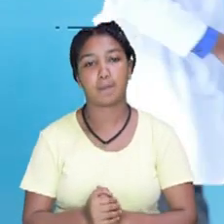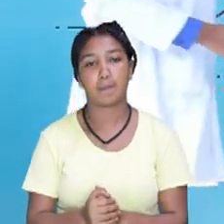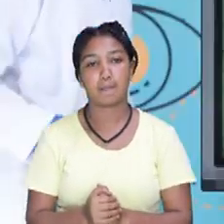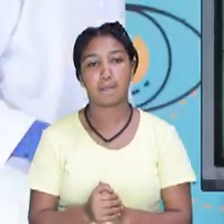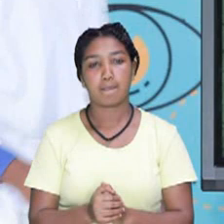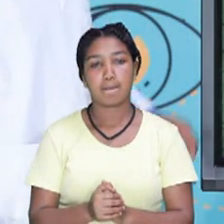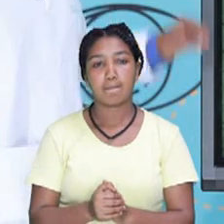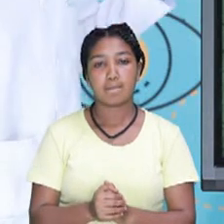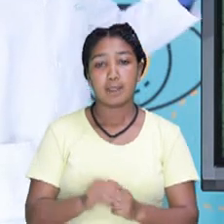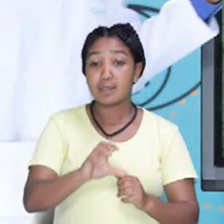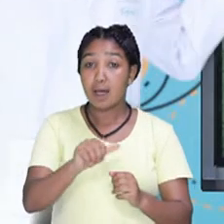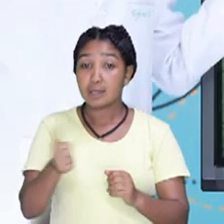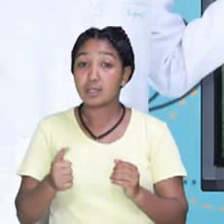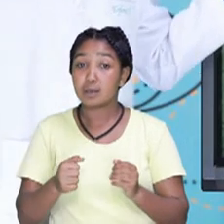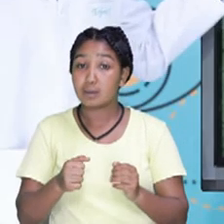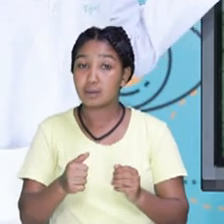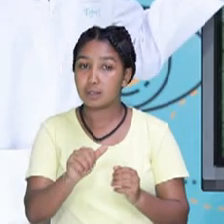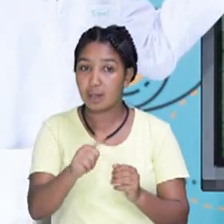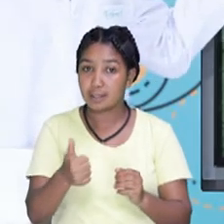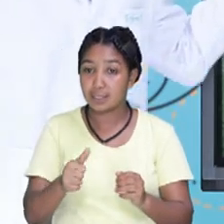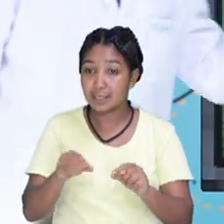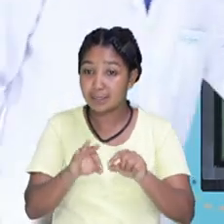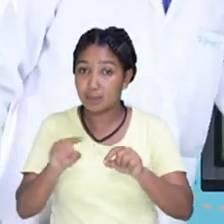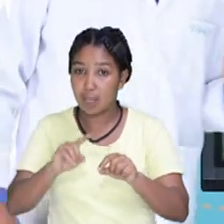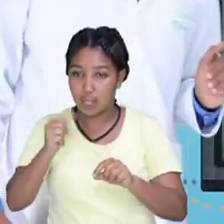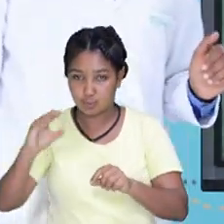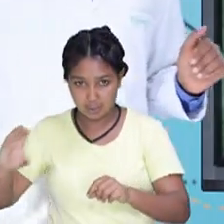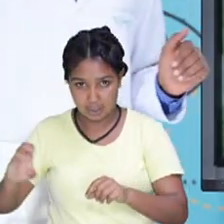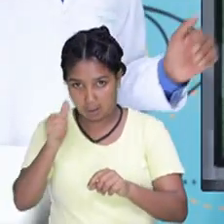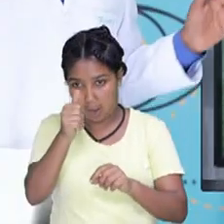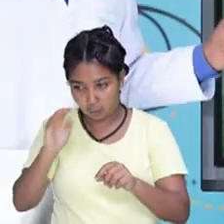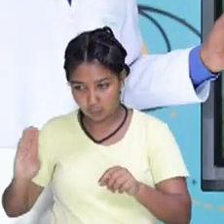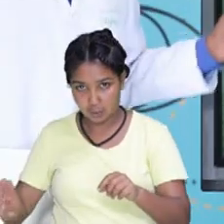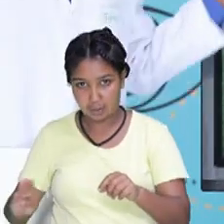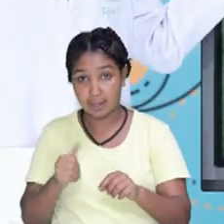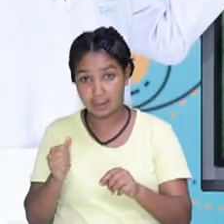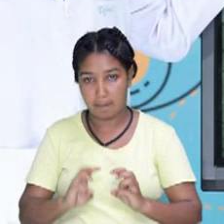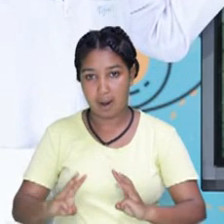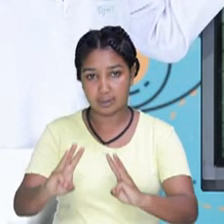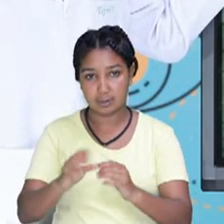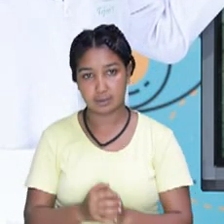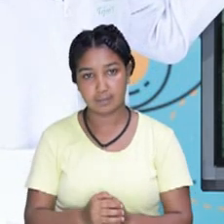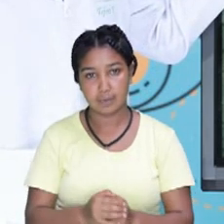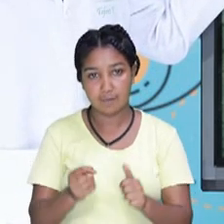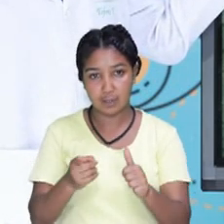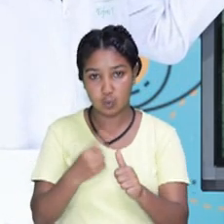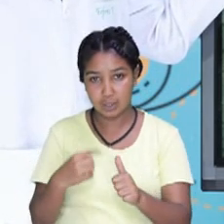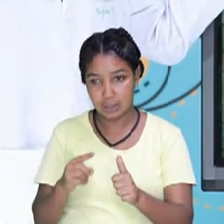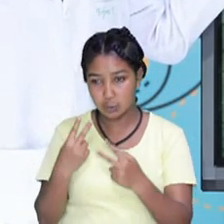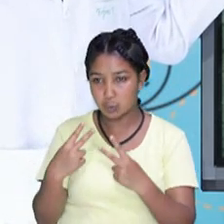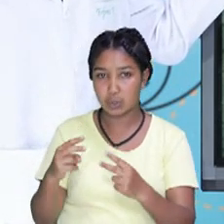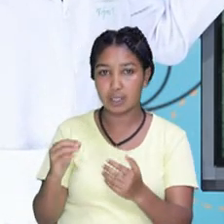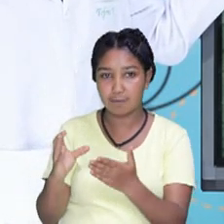there. And the other location, or the other displacement, is from A to C, the other path. So first, we just